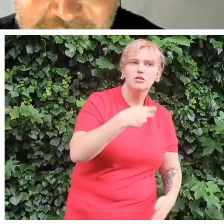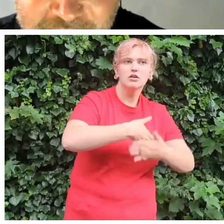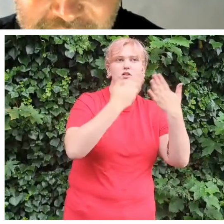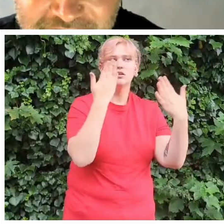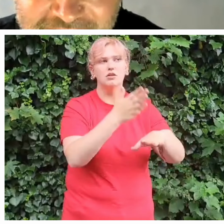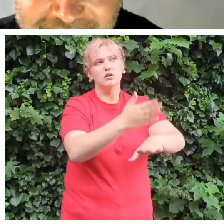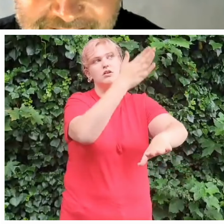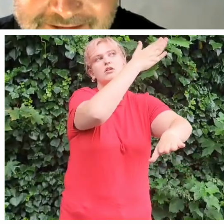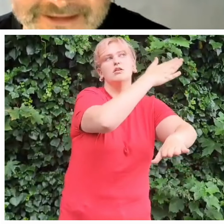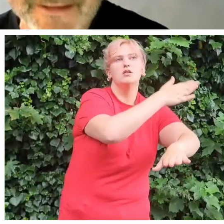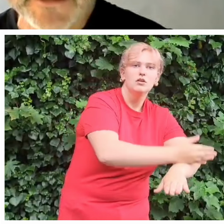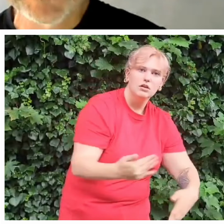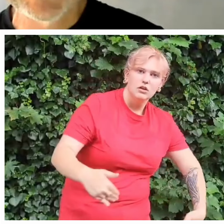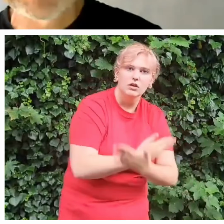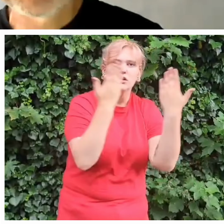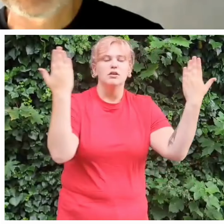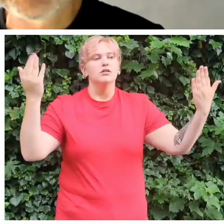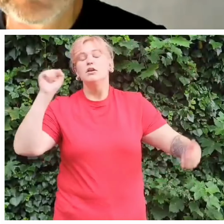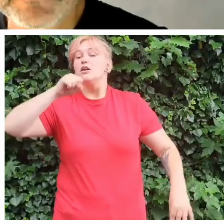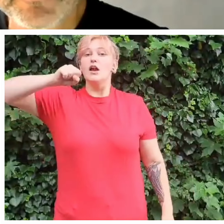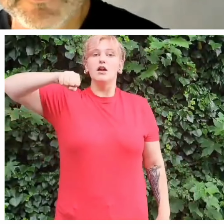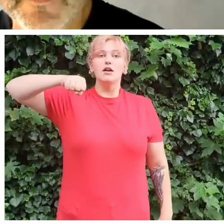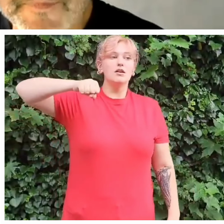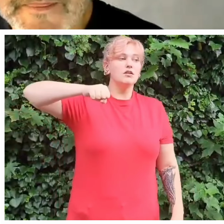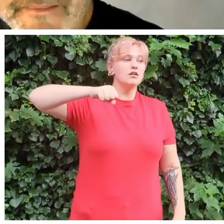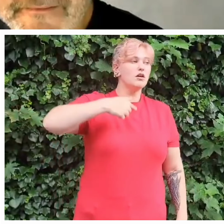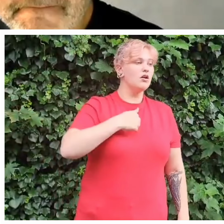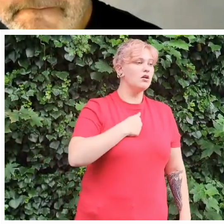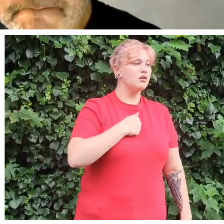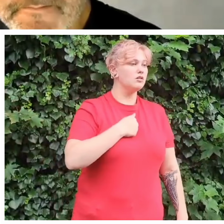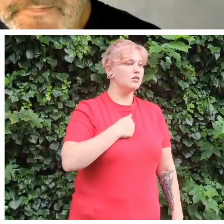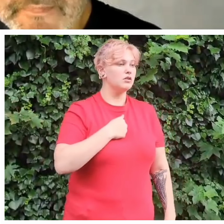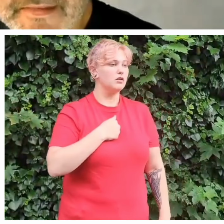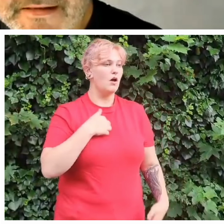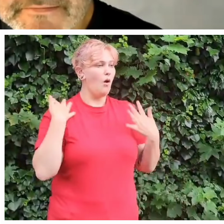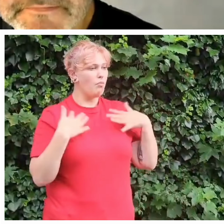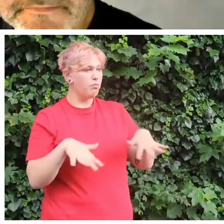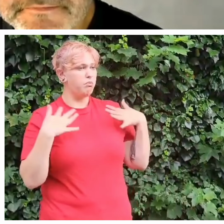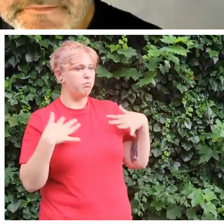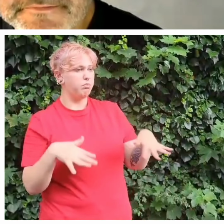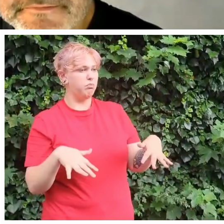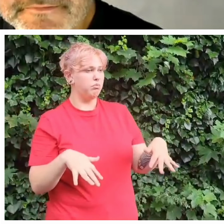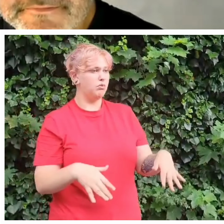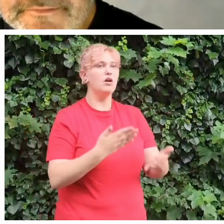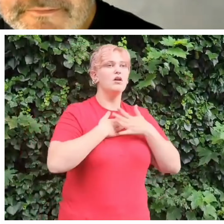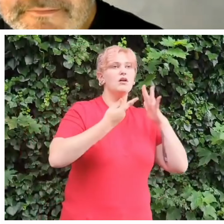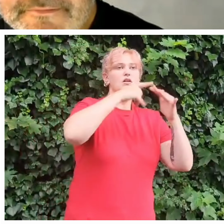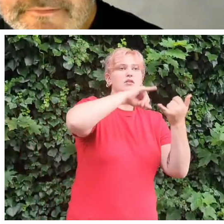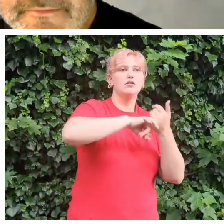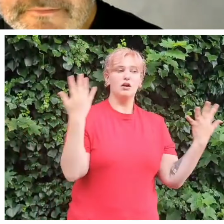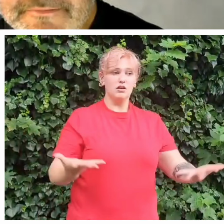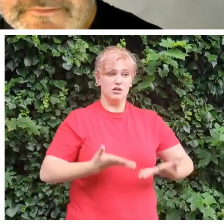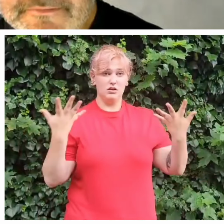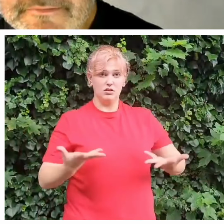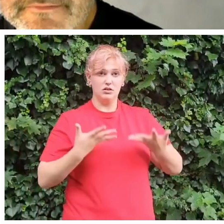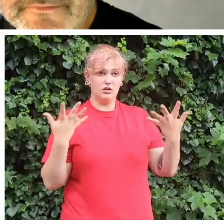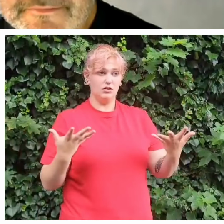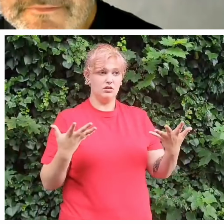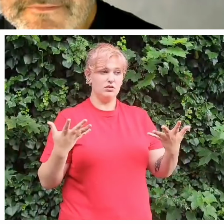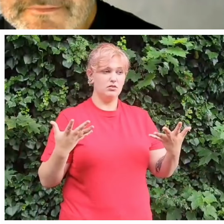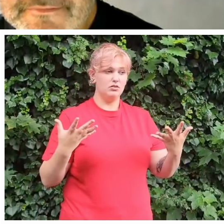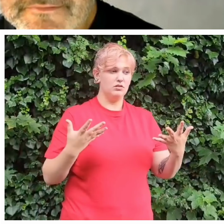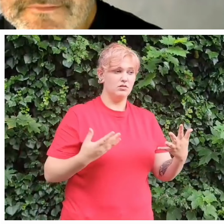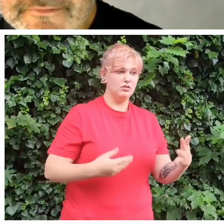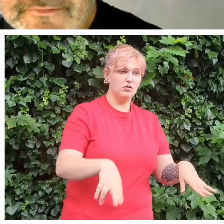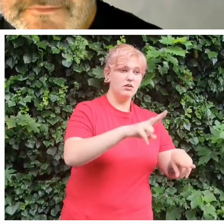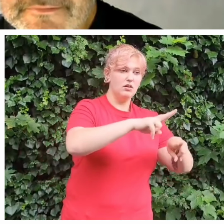day after your birthday. Oh, right. Yeah. So, that's amazing. So Love Is going to be played on